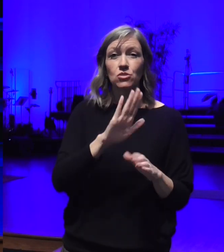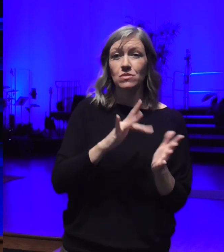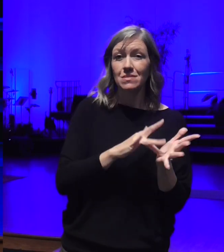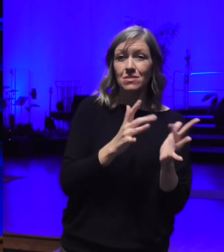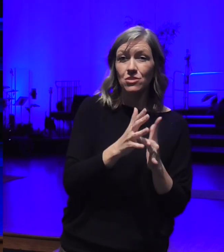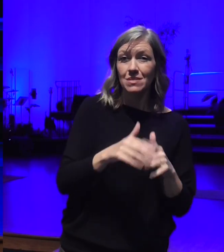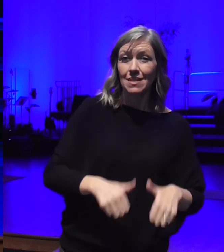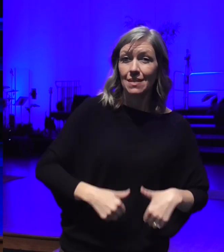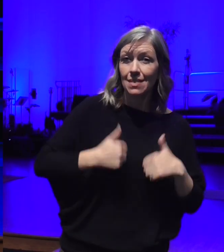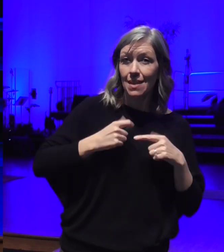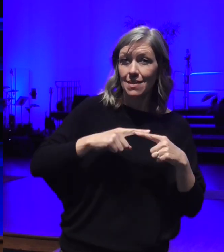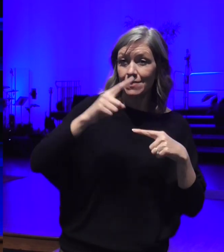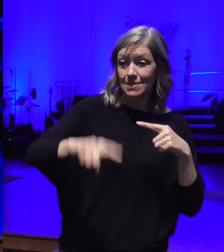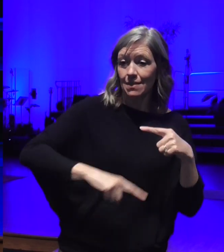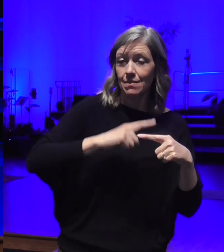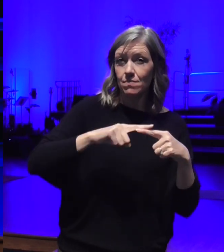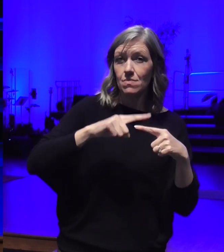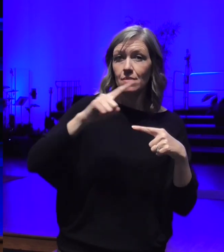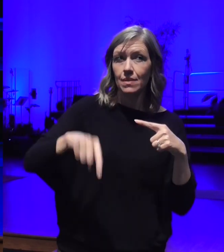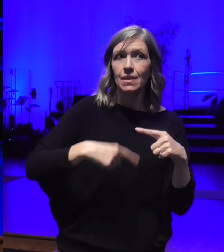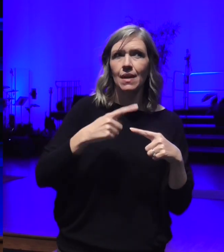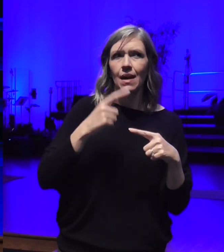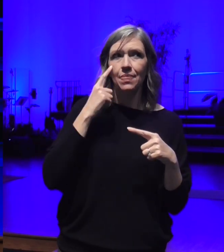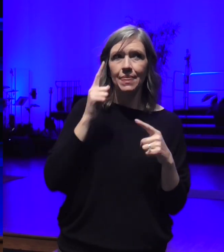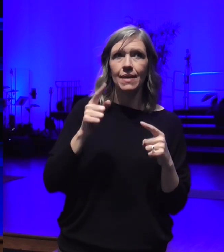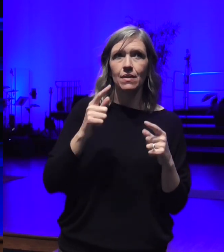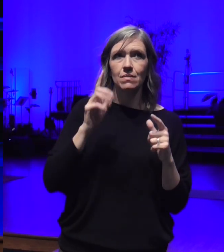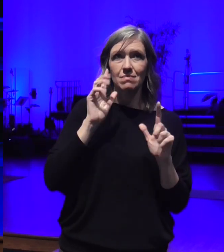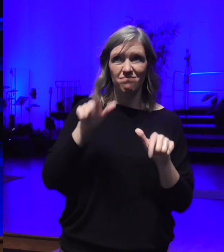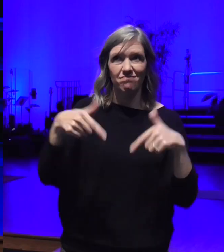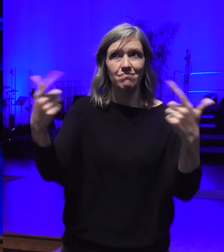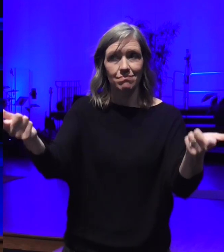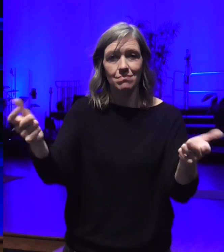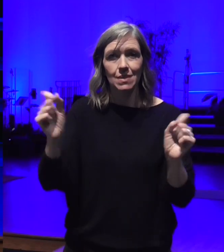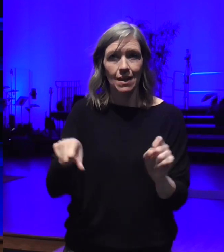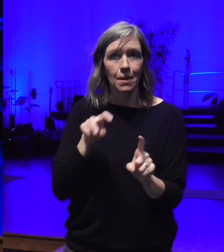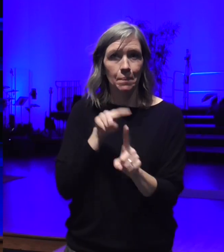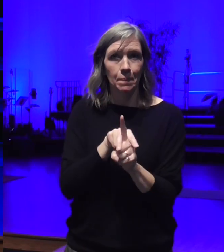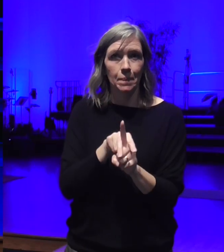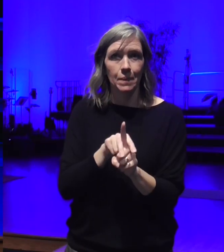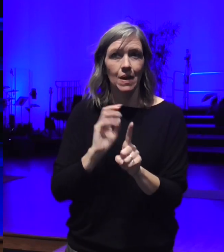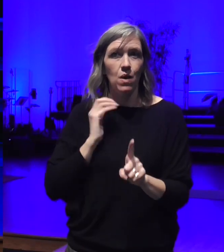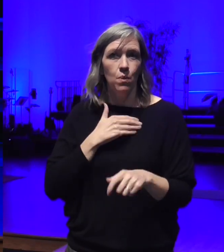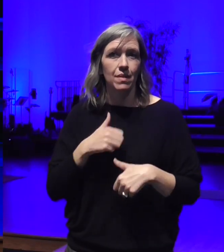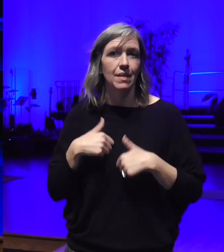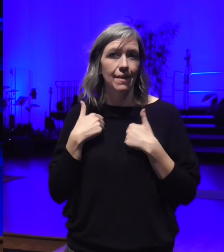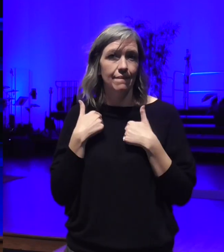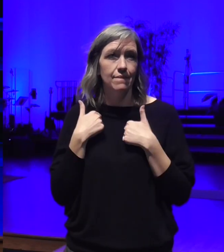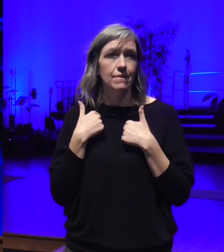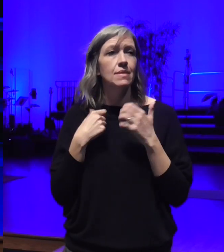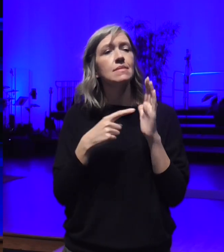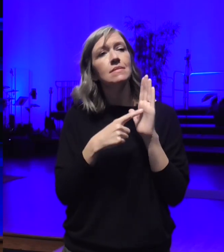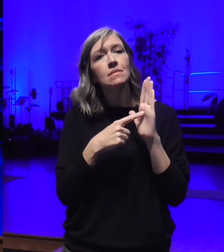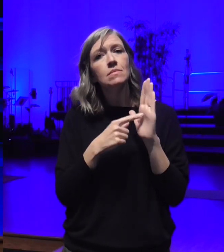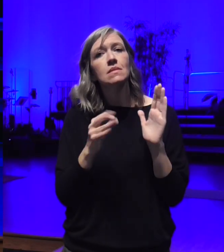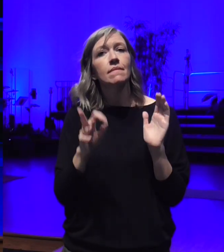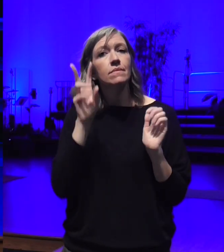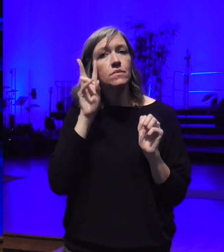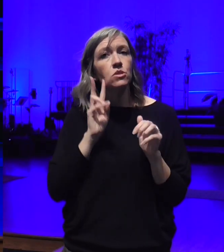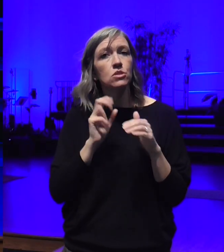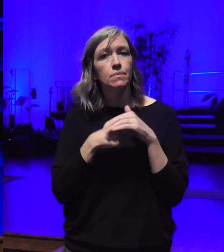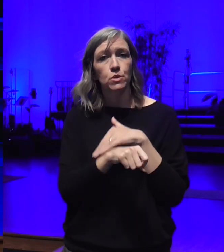Jesus that I think can replay itself in our own lives. There's the symbolism of the virgin